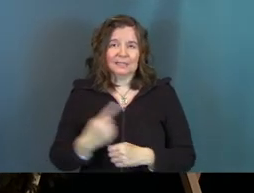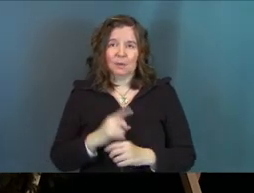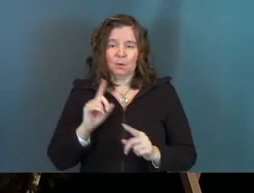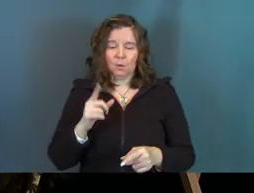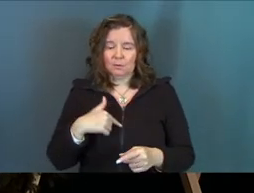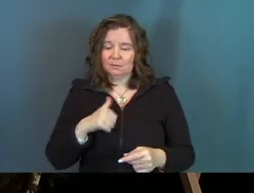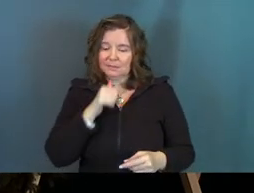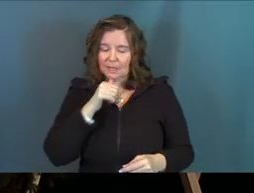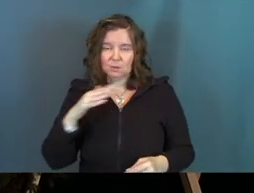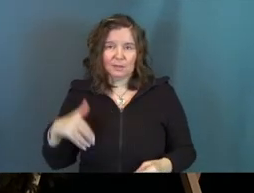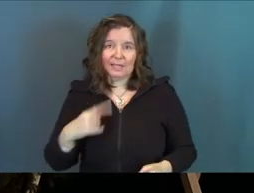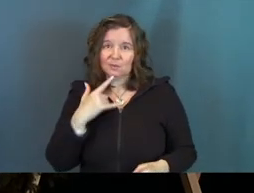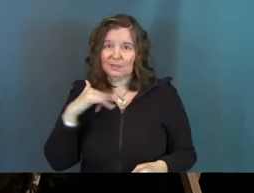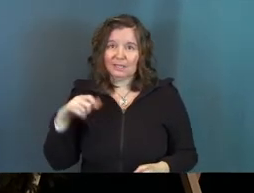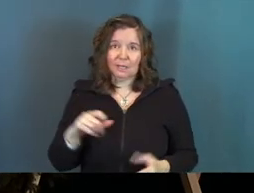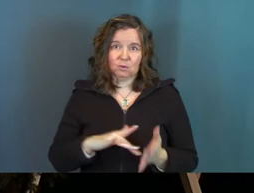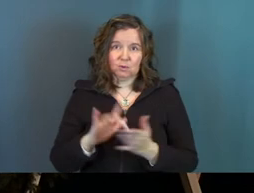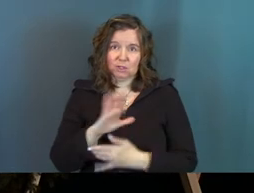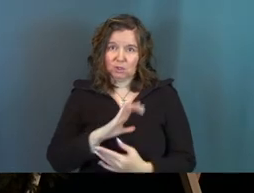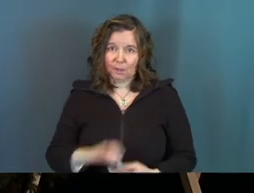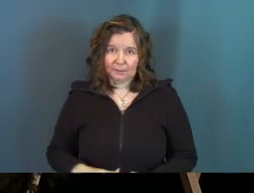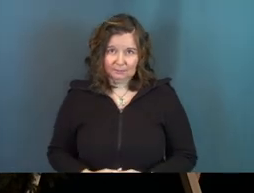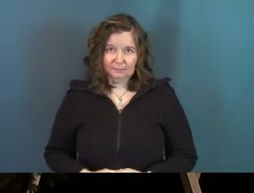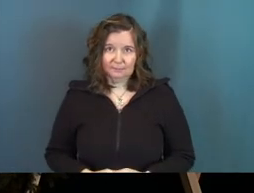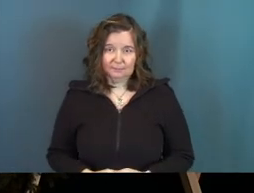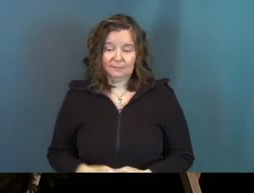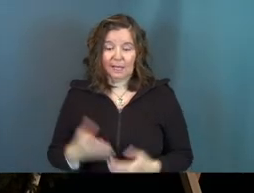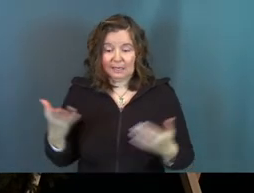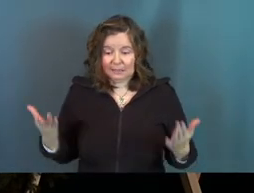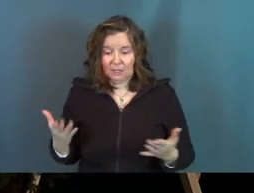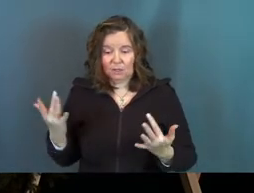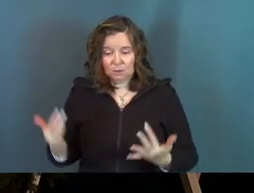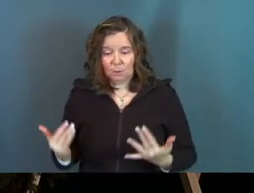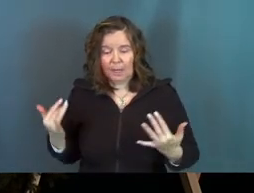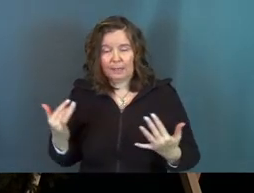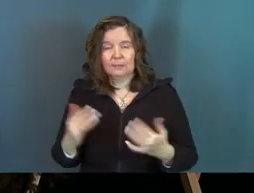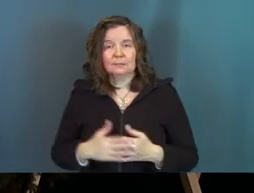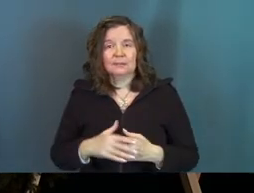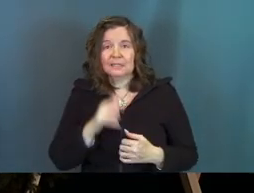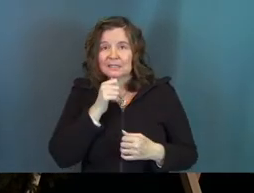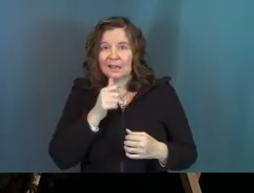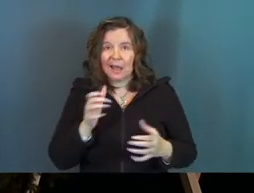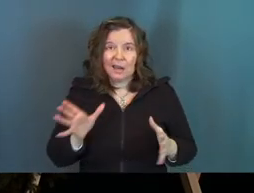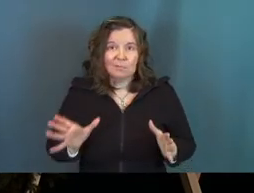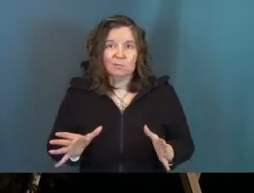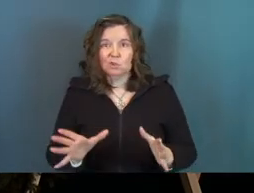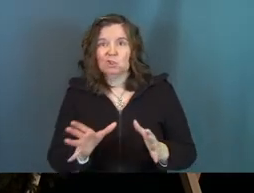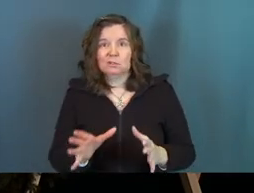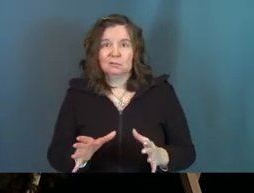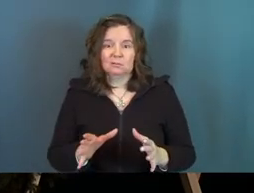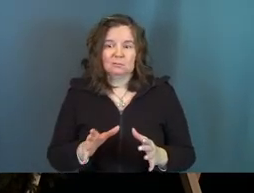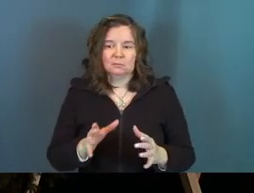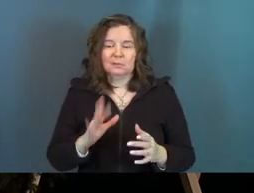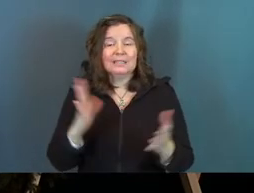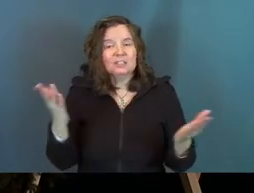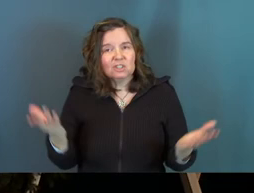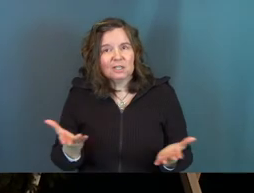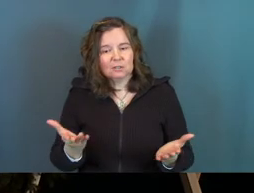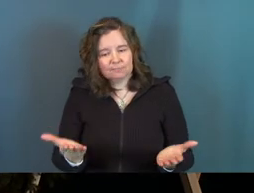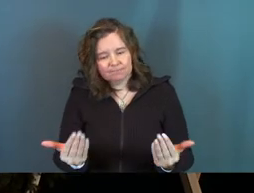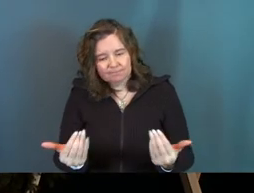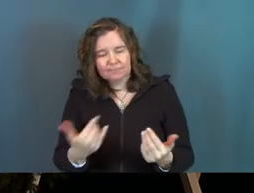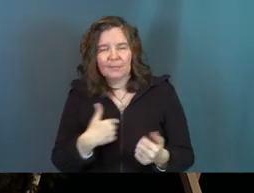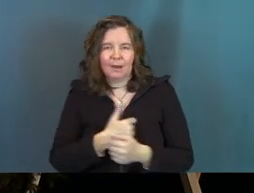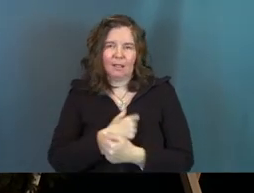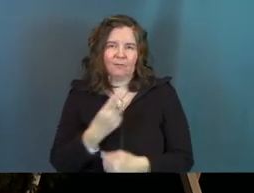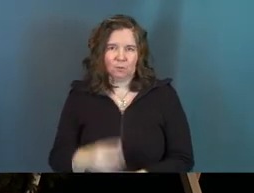we go, it's not too late to say yes to Jesus Christ. And he's here, he's waiting. He's not pushy, he's just here, and he